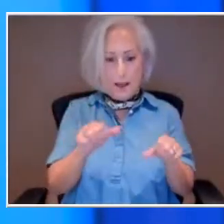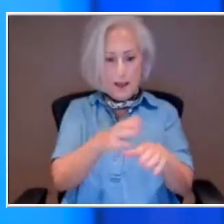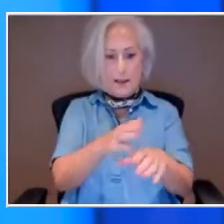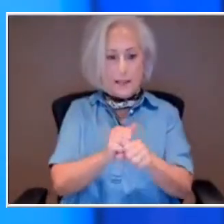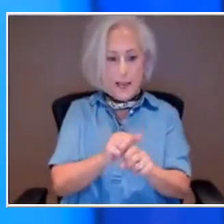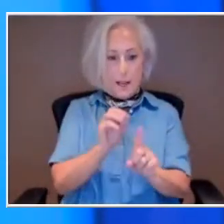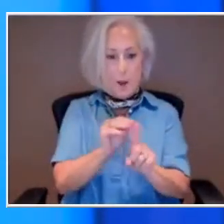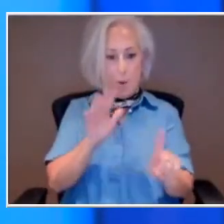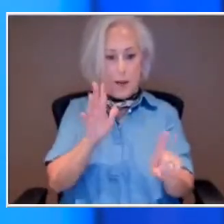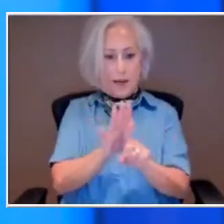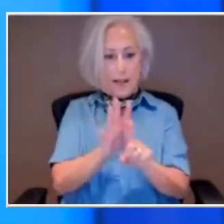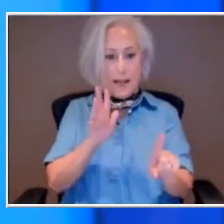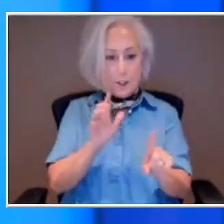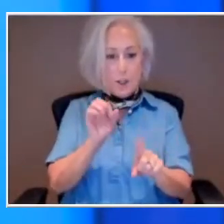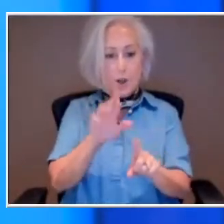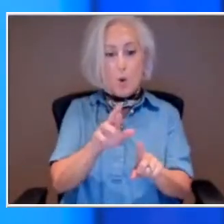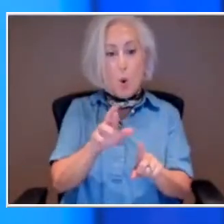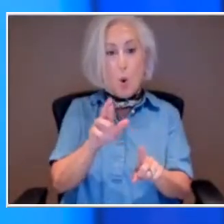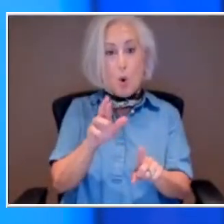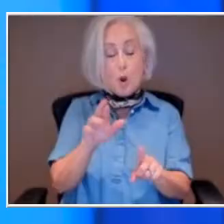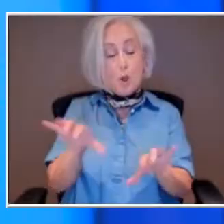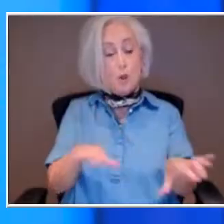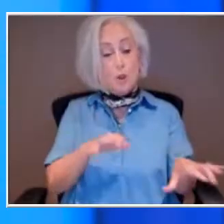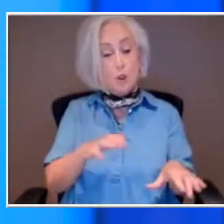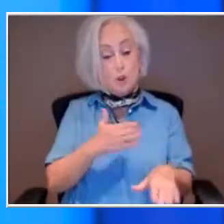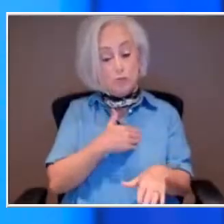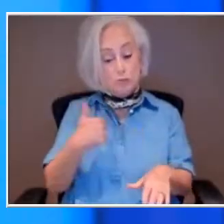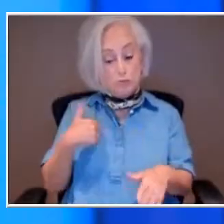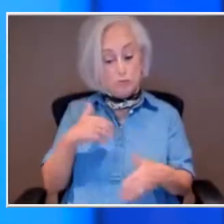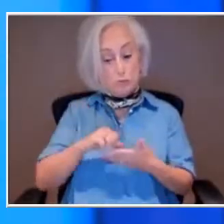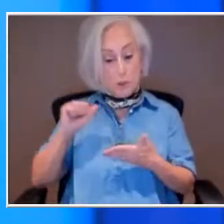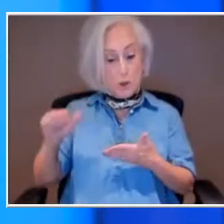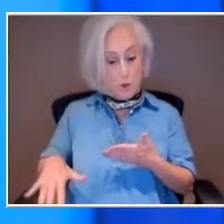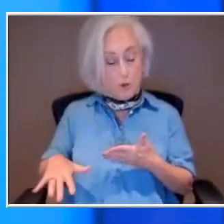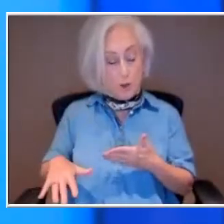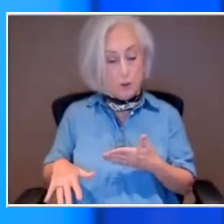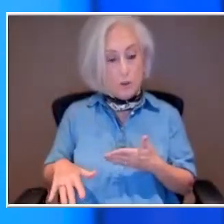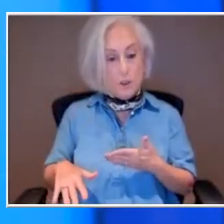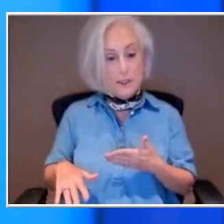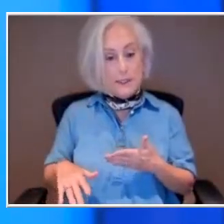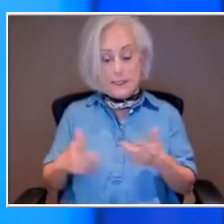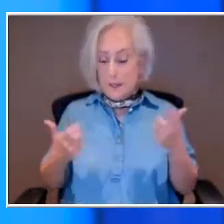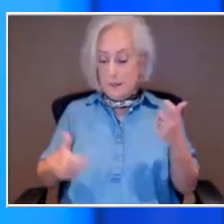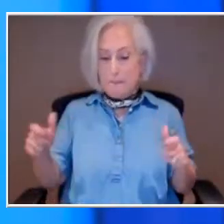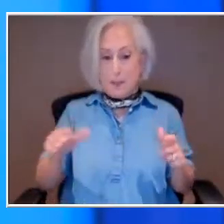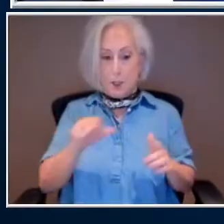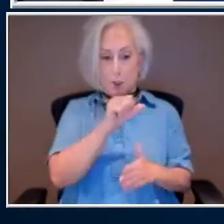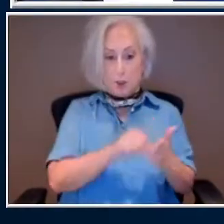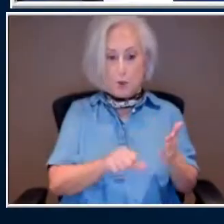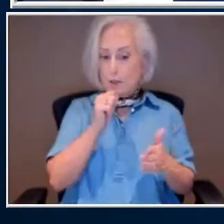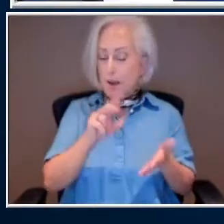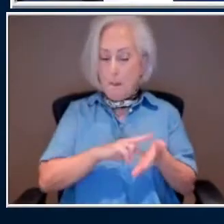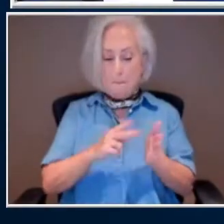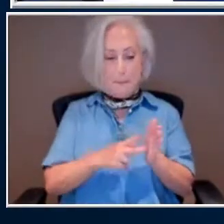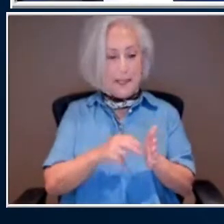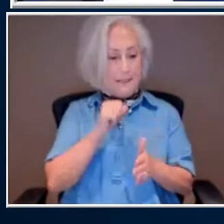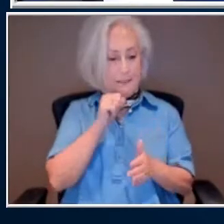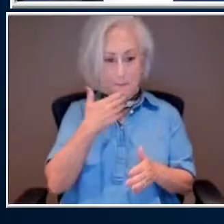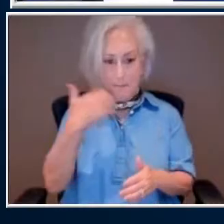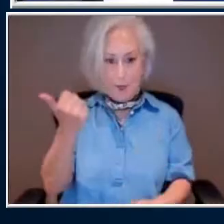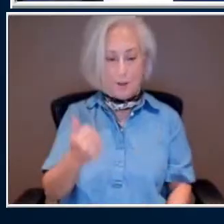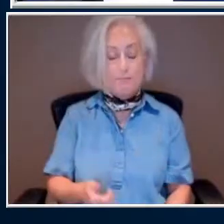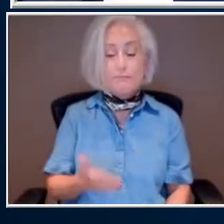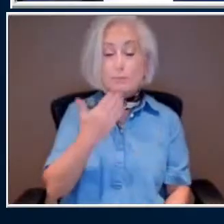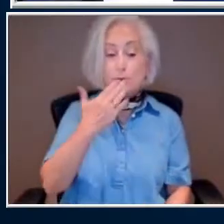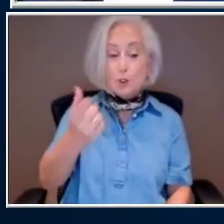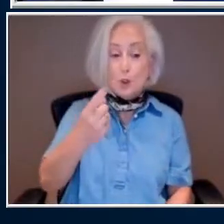undergo mastectomy. It's very personalized, but just remember, bigger surgery's not better. Good question. Okay,